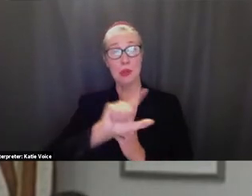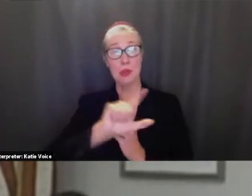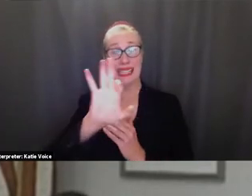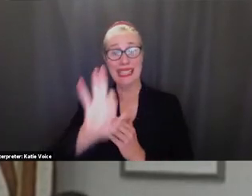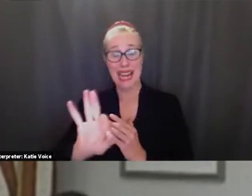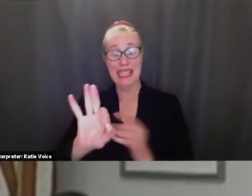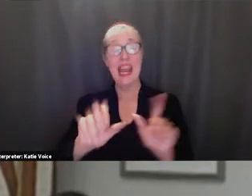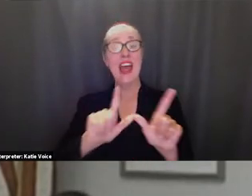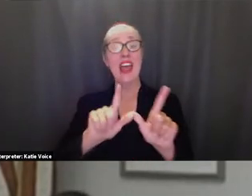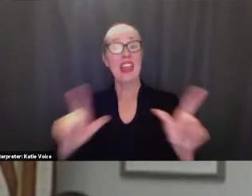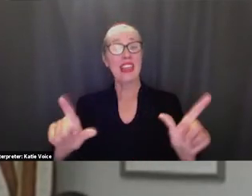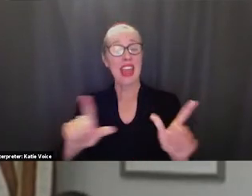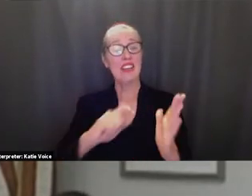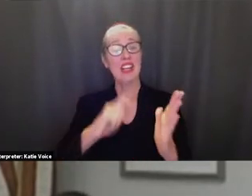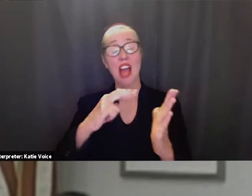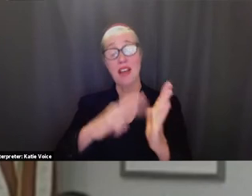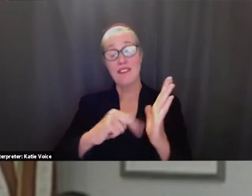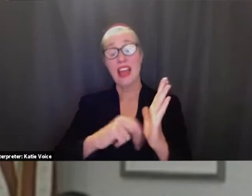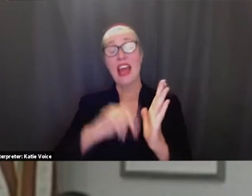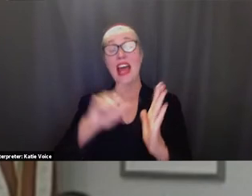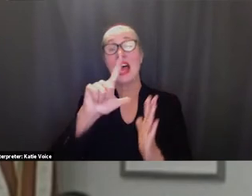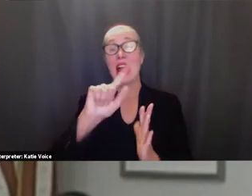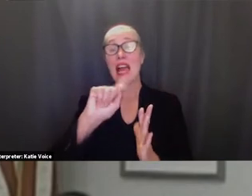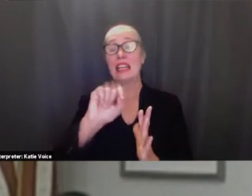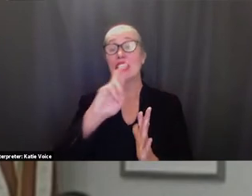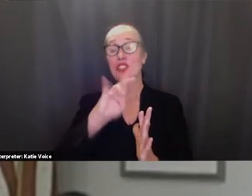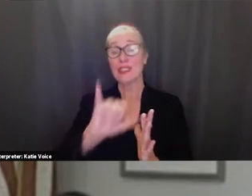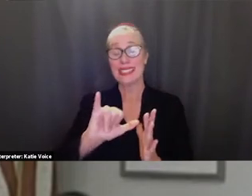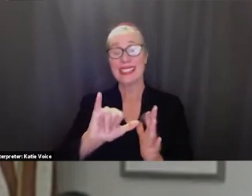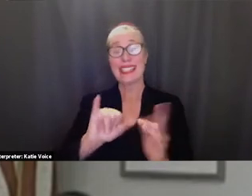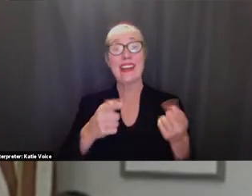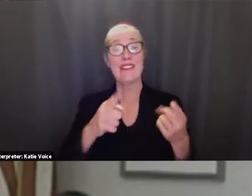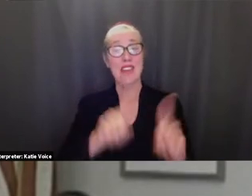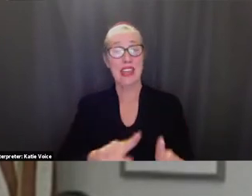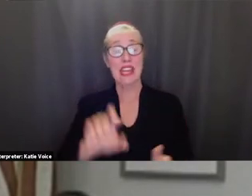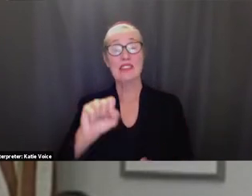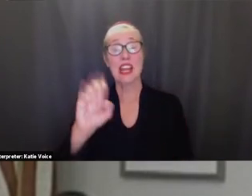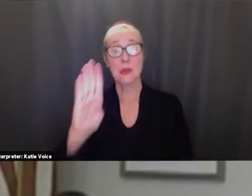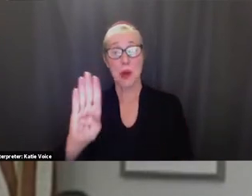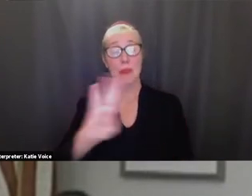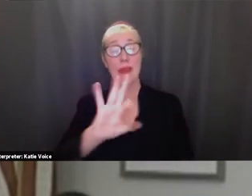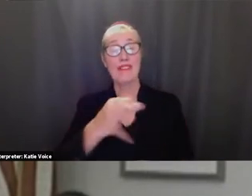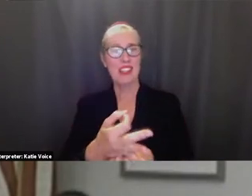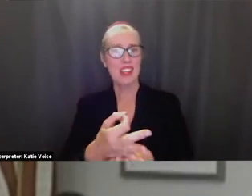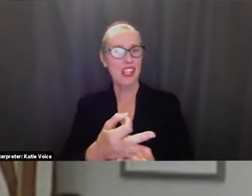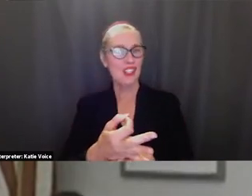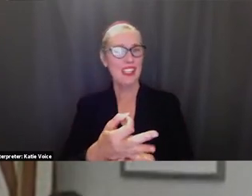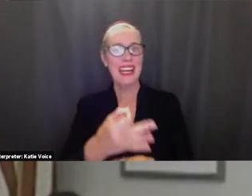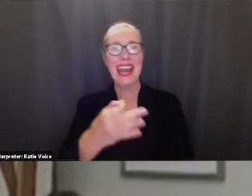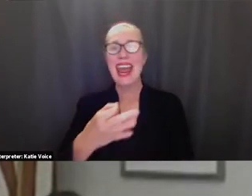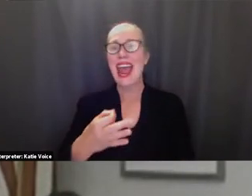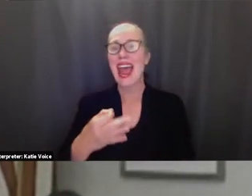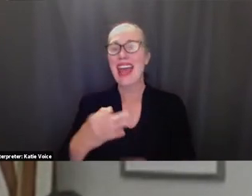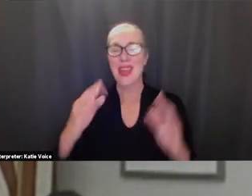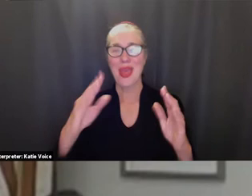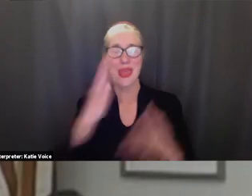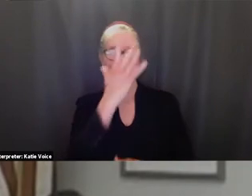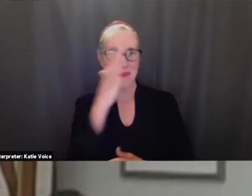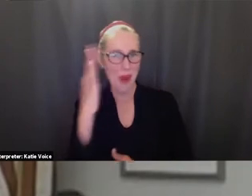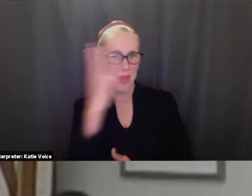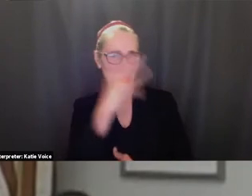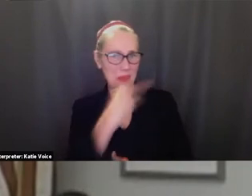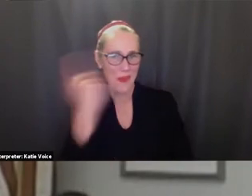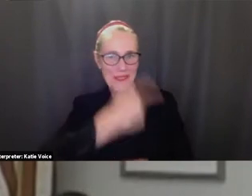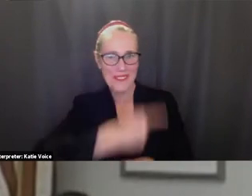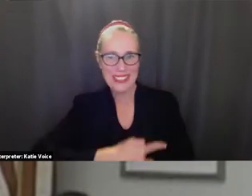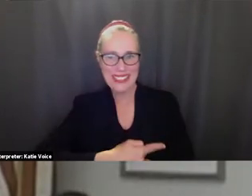event that was sponsored by the santa barbara education foundation at the aliens park it was such a beautiful day and there was even a